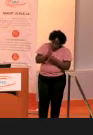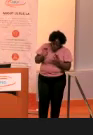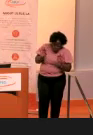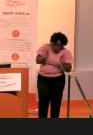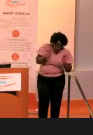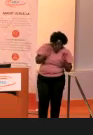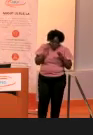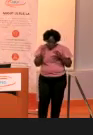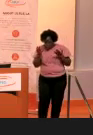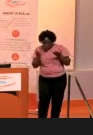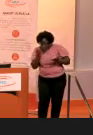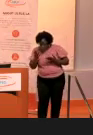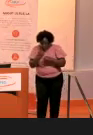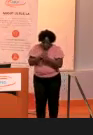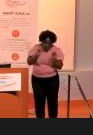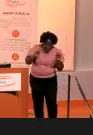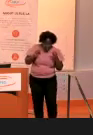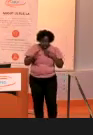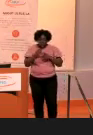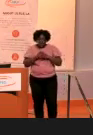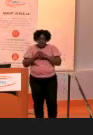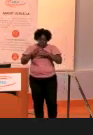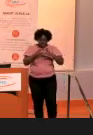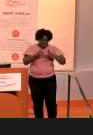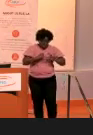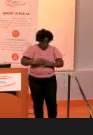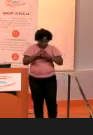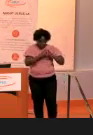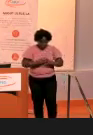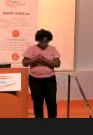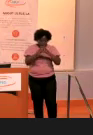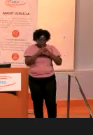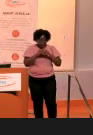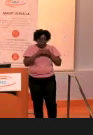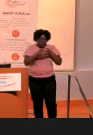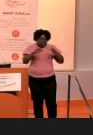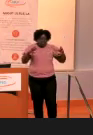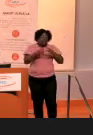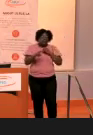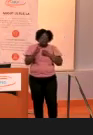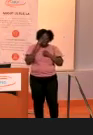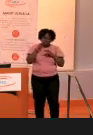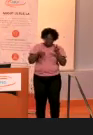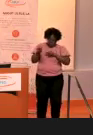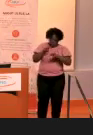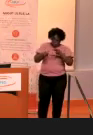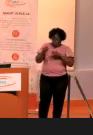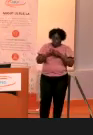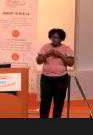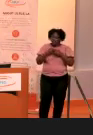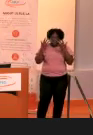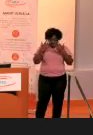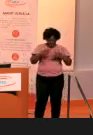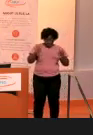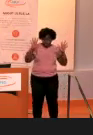may be associated with the rapid expansion of the CAR T cells in the system. And then after that, there's a standard follow-up, which